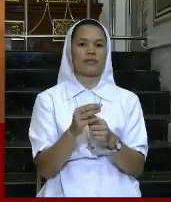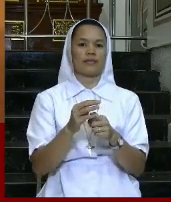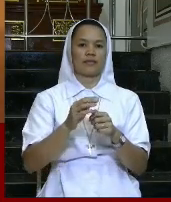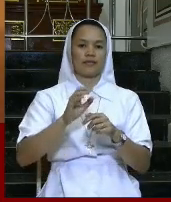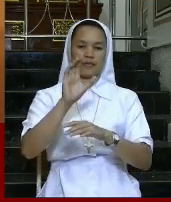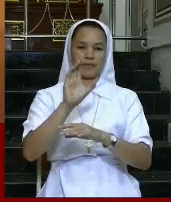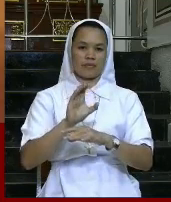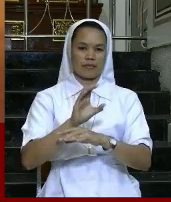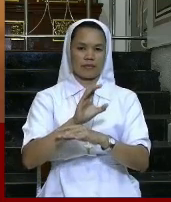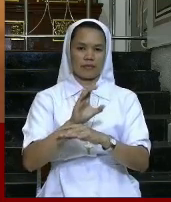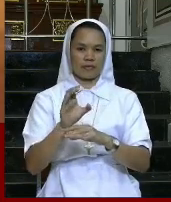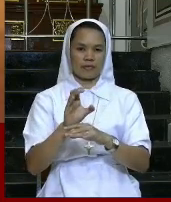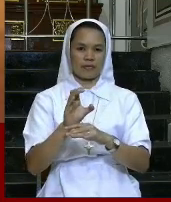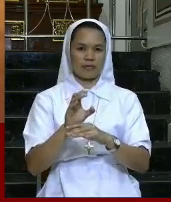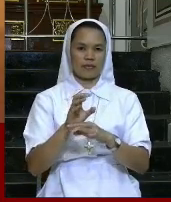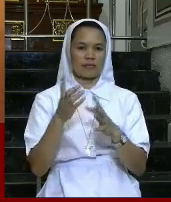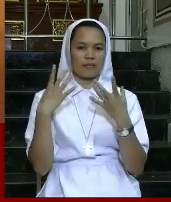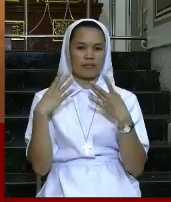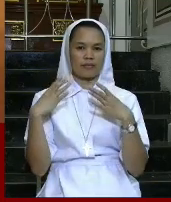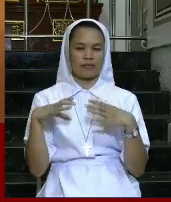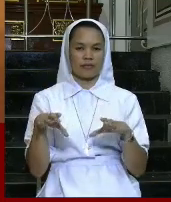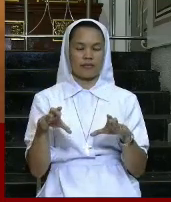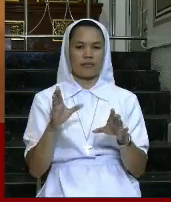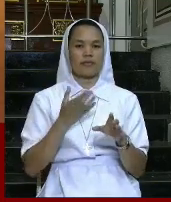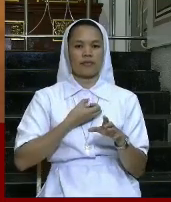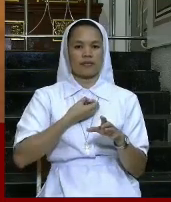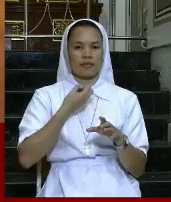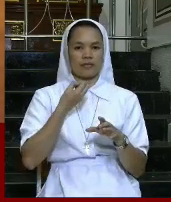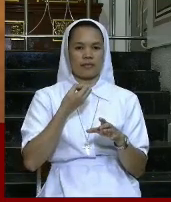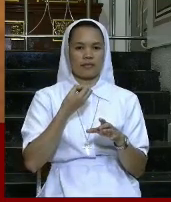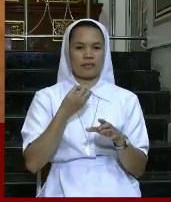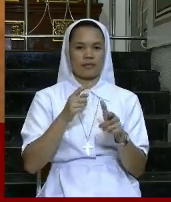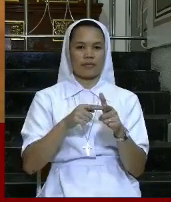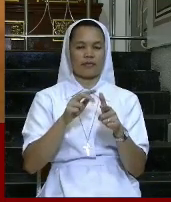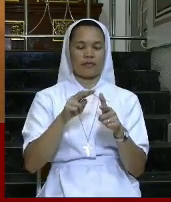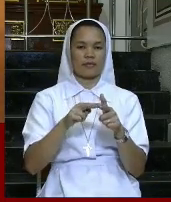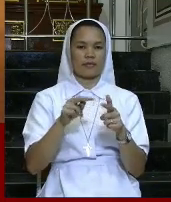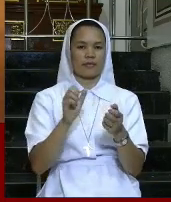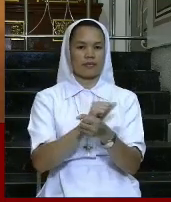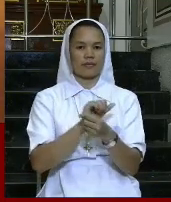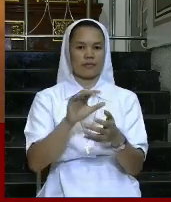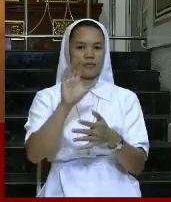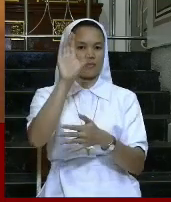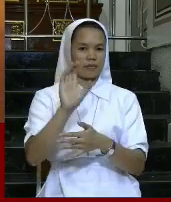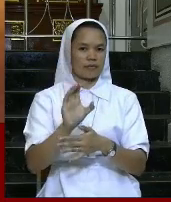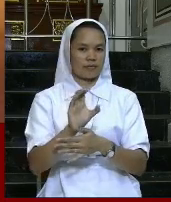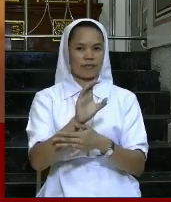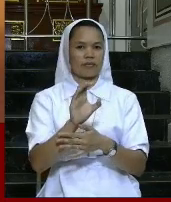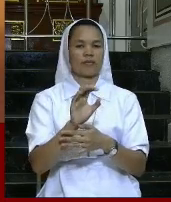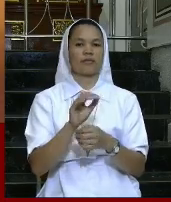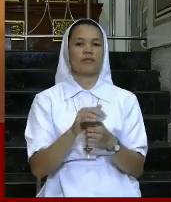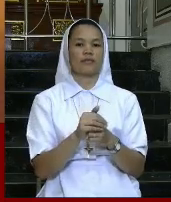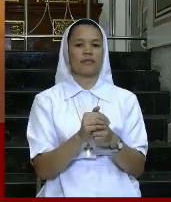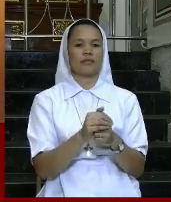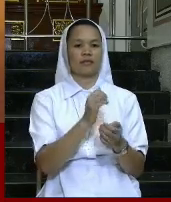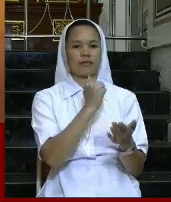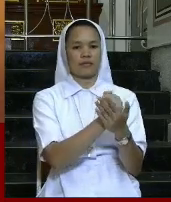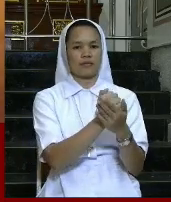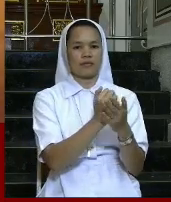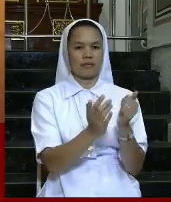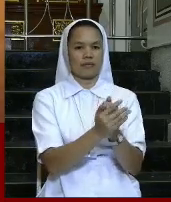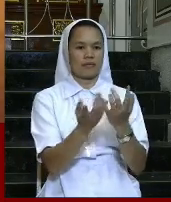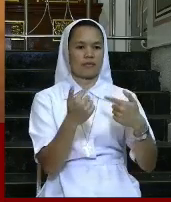the cloak, dressed him in his own clothes, and led him off to crucify him. As they were going